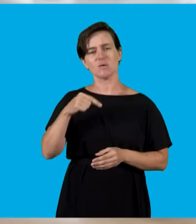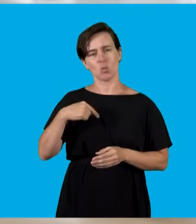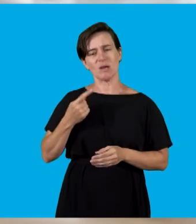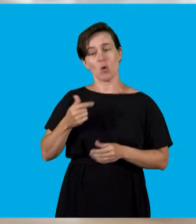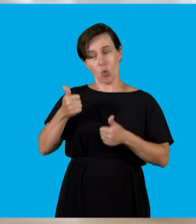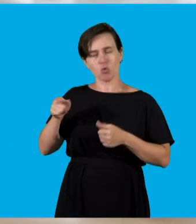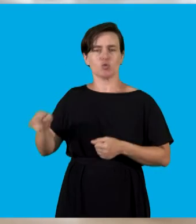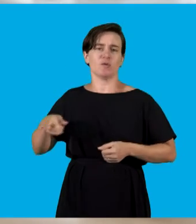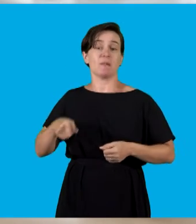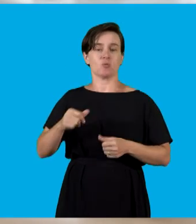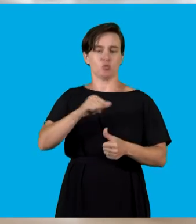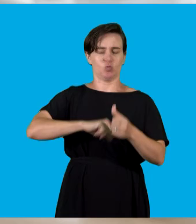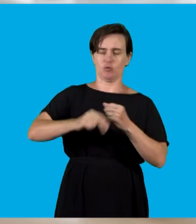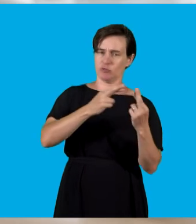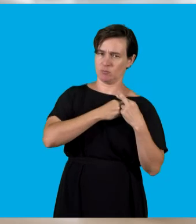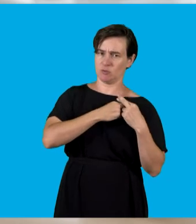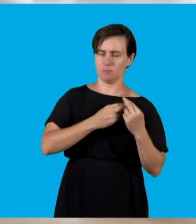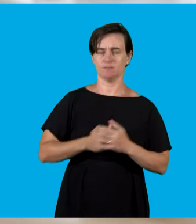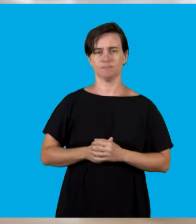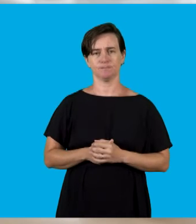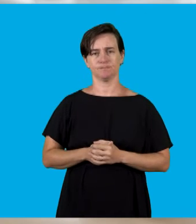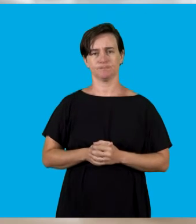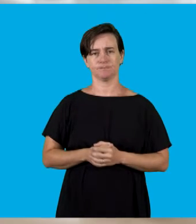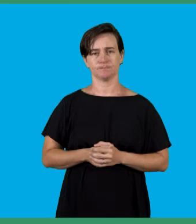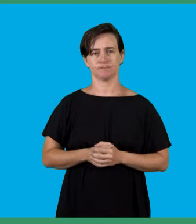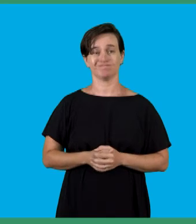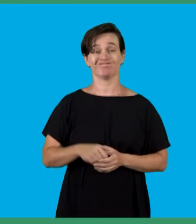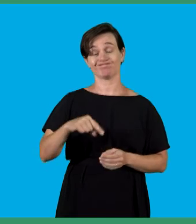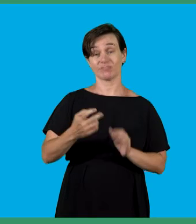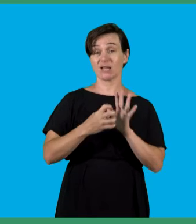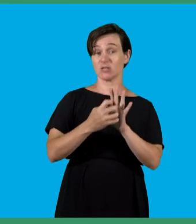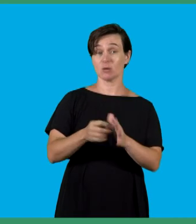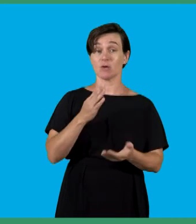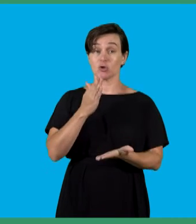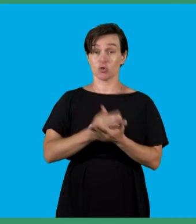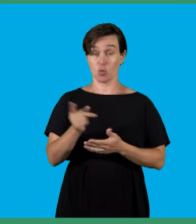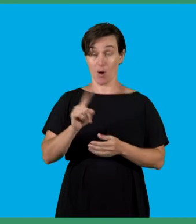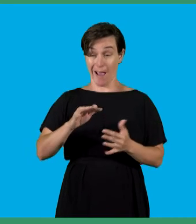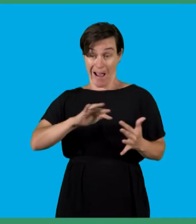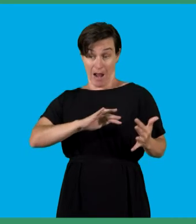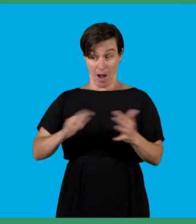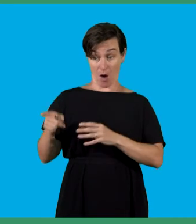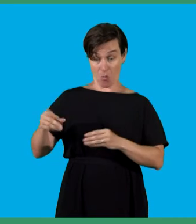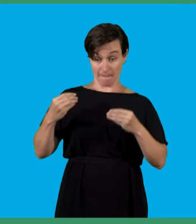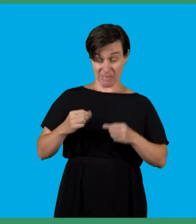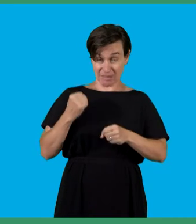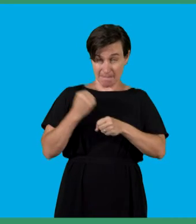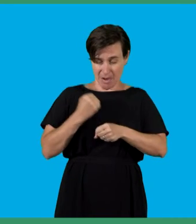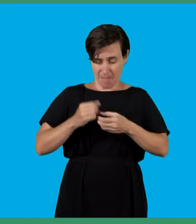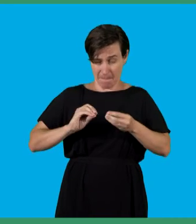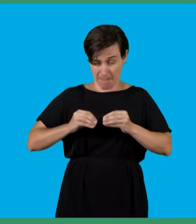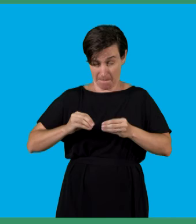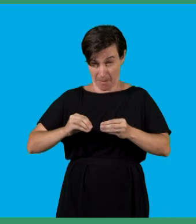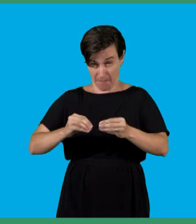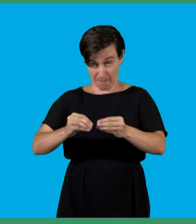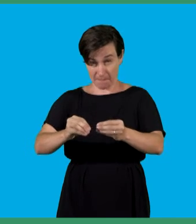a socially responsible way. Ensuring production techniques are socially responsible, making